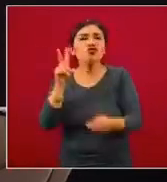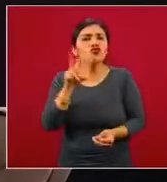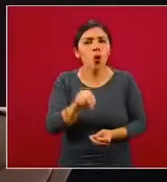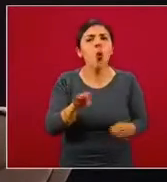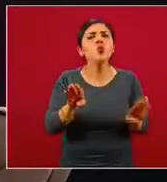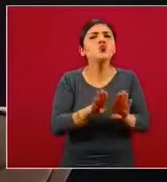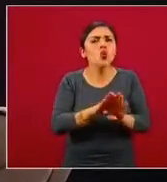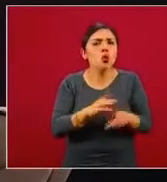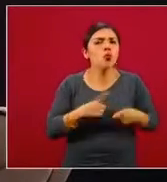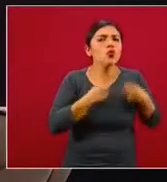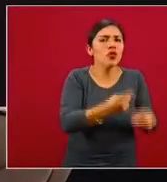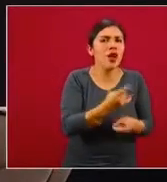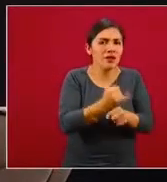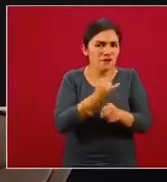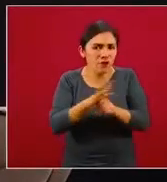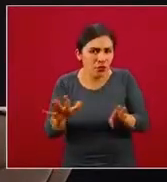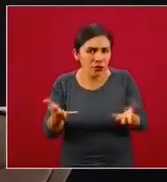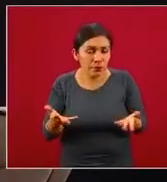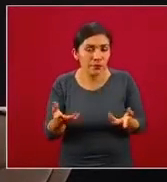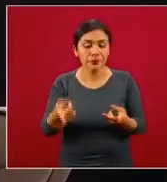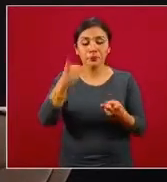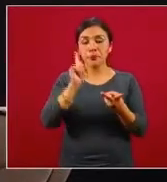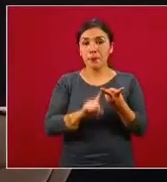then you, and right now it's